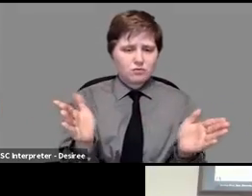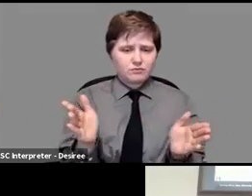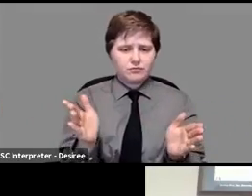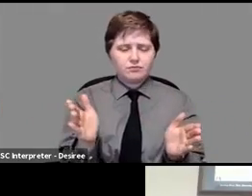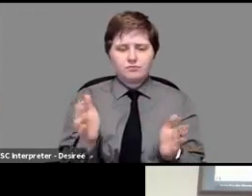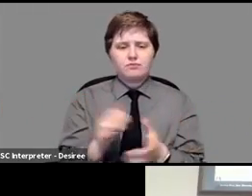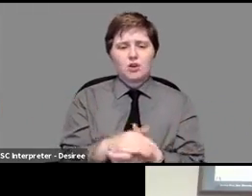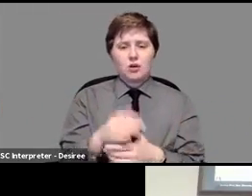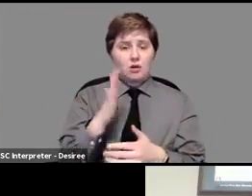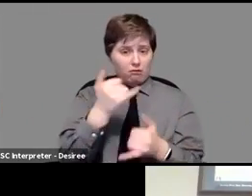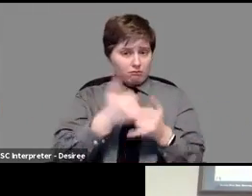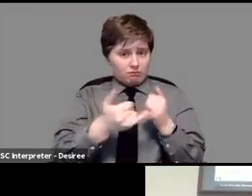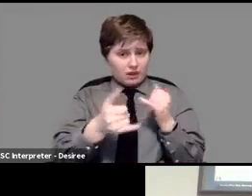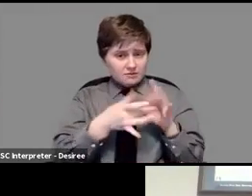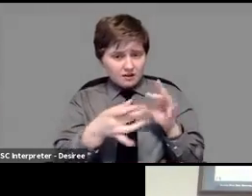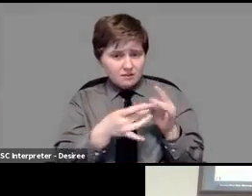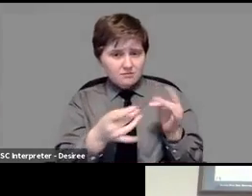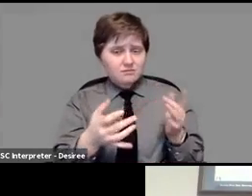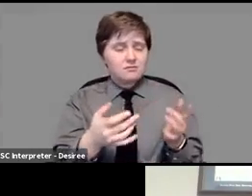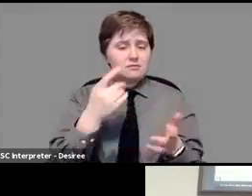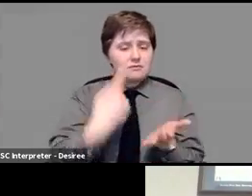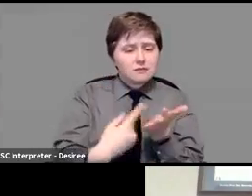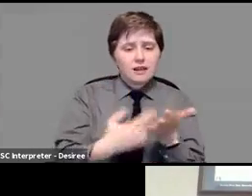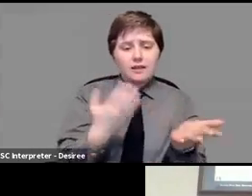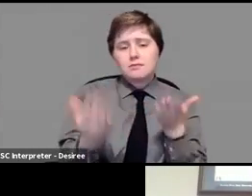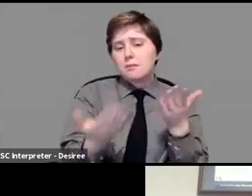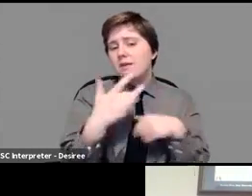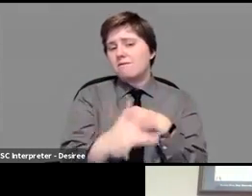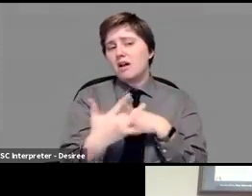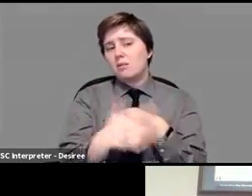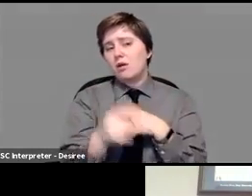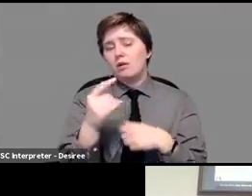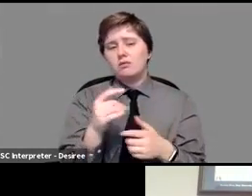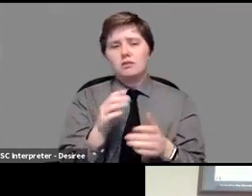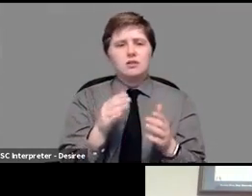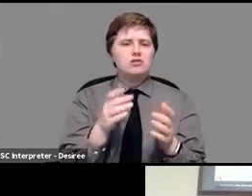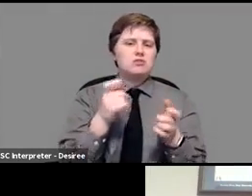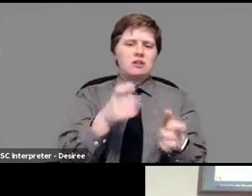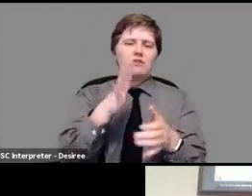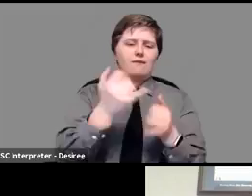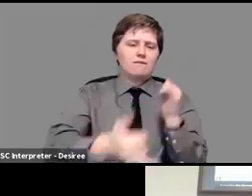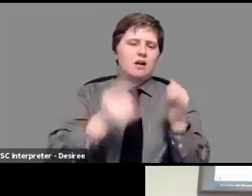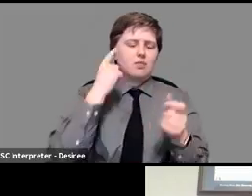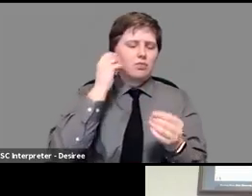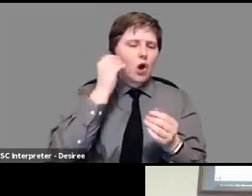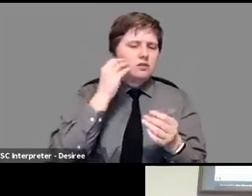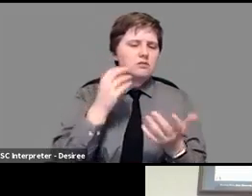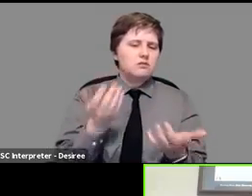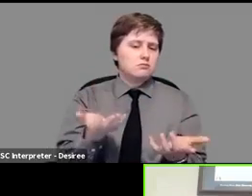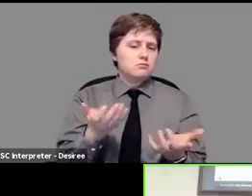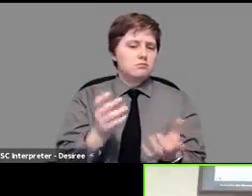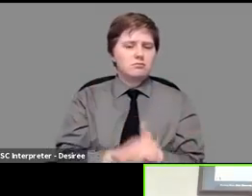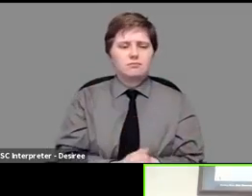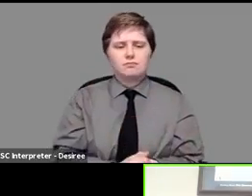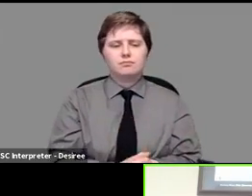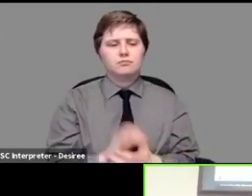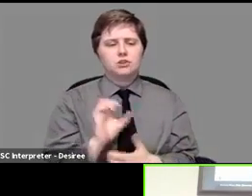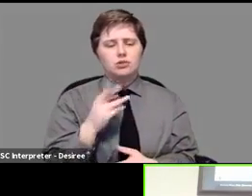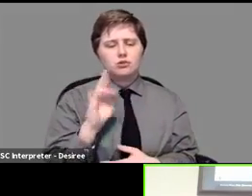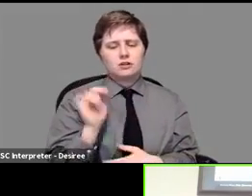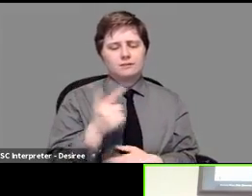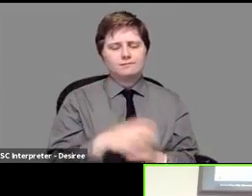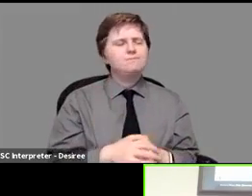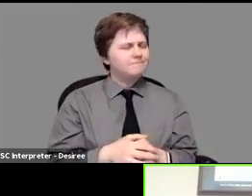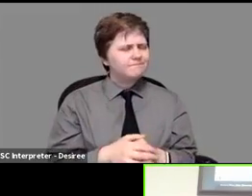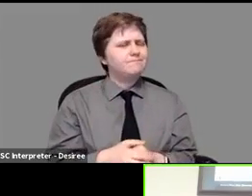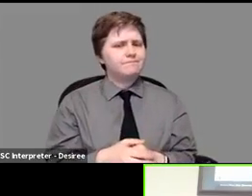in your final thoughts, touch on things that may be available and just give your final thoughts in closing. Yeah, so